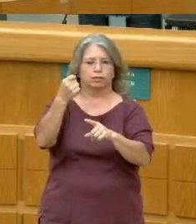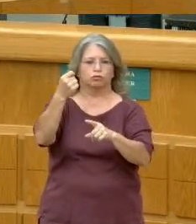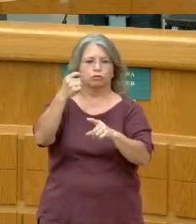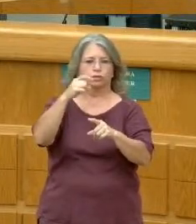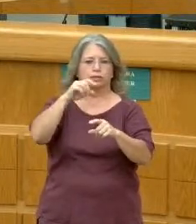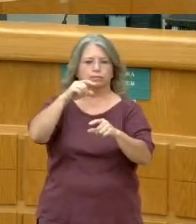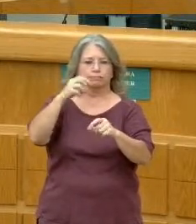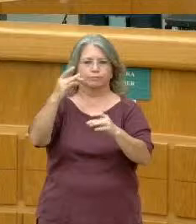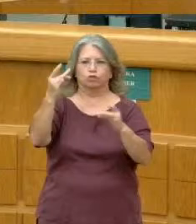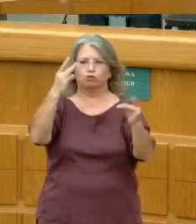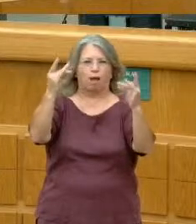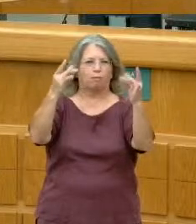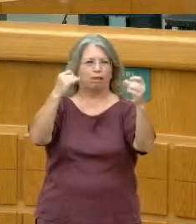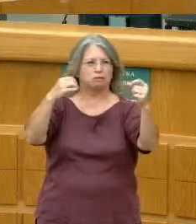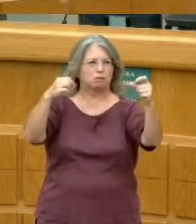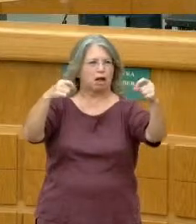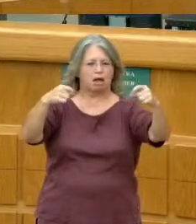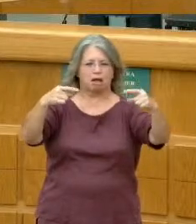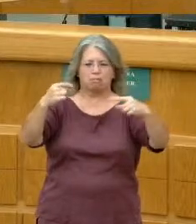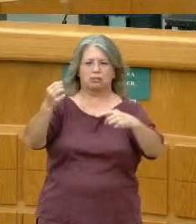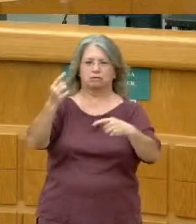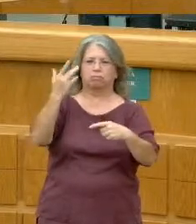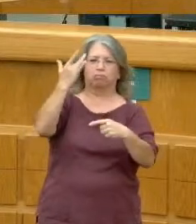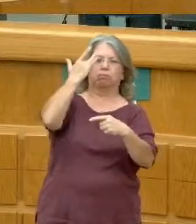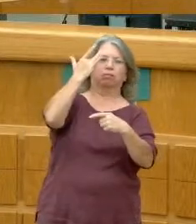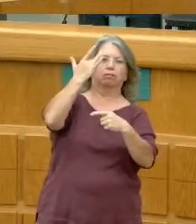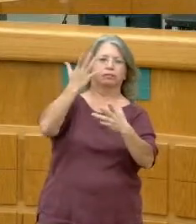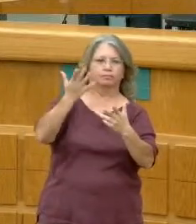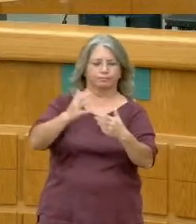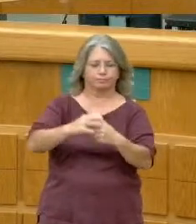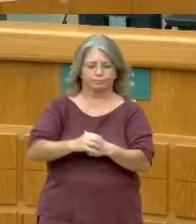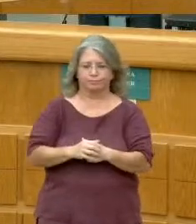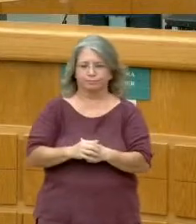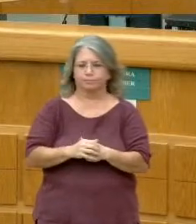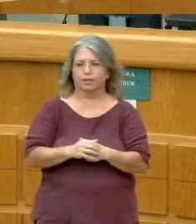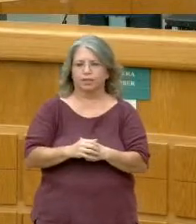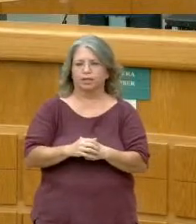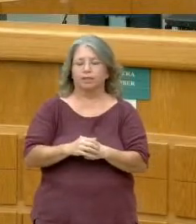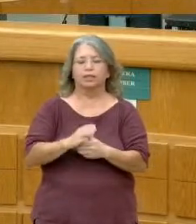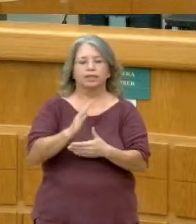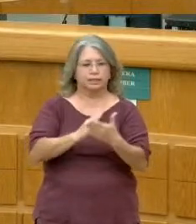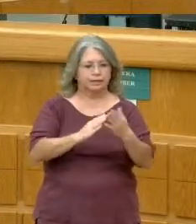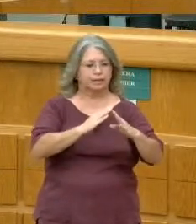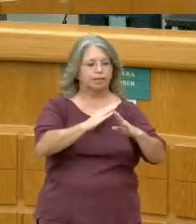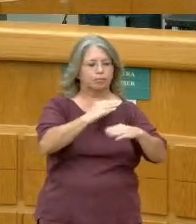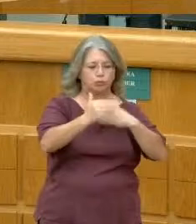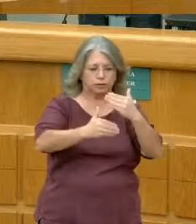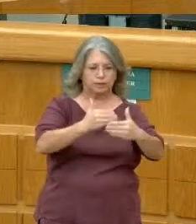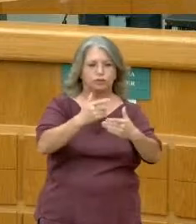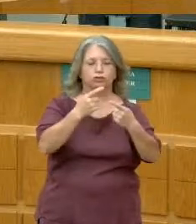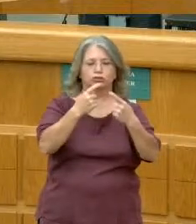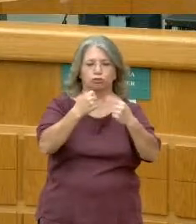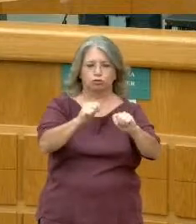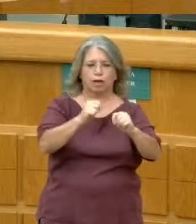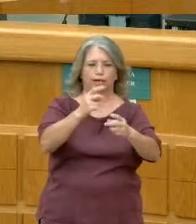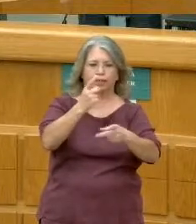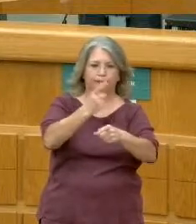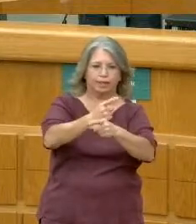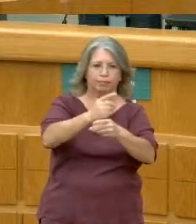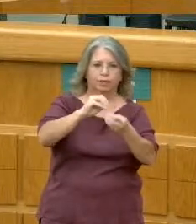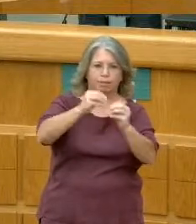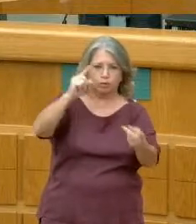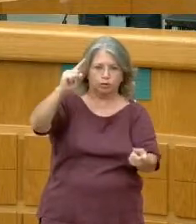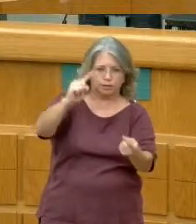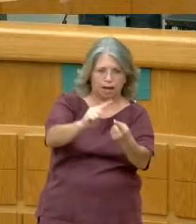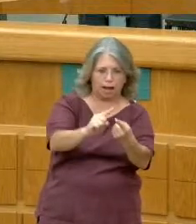We have a variety of interventions in place to try to keep this transmission down. Stay at home if you can, social distance,